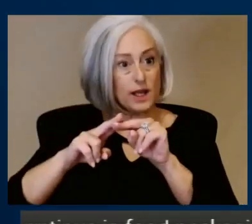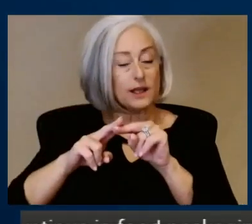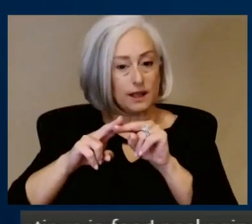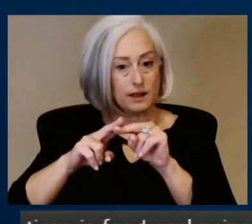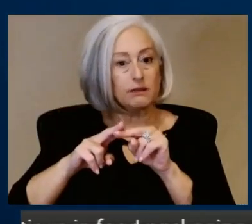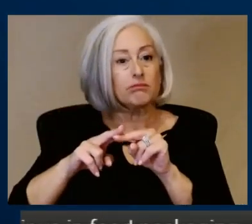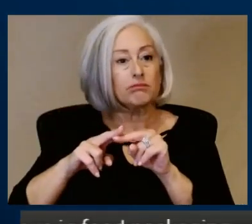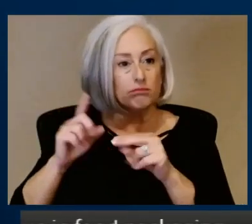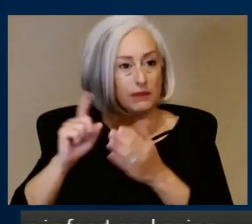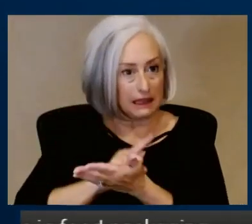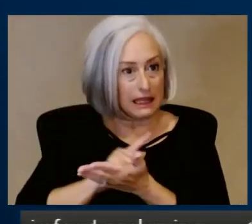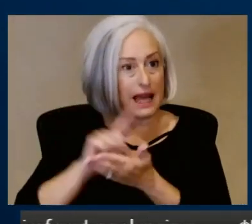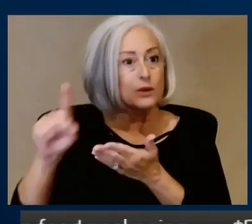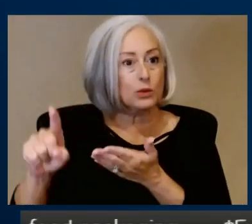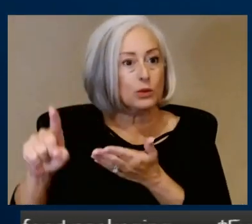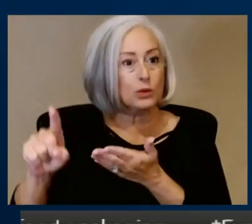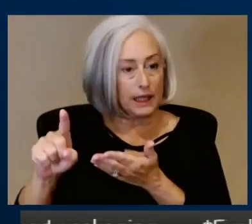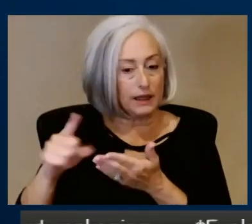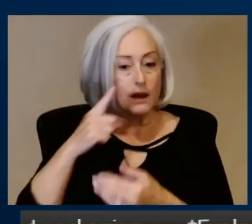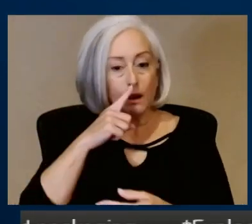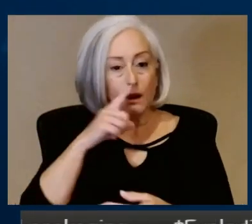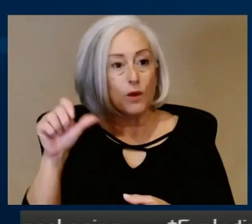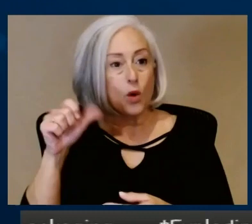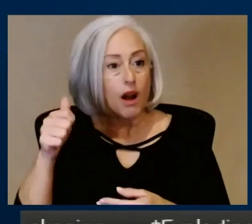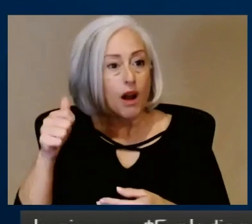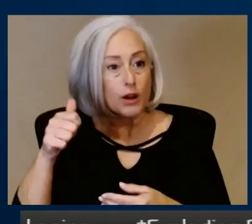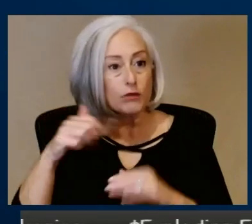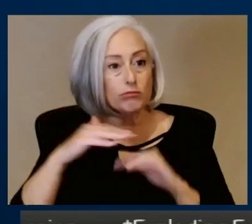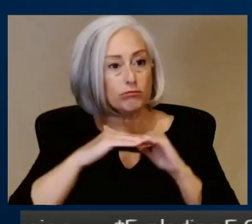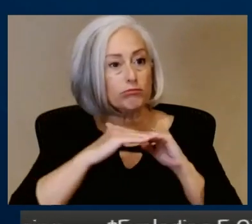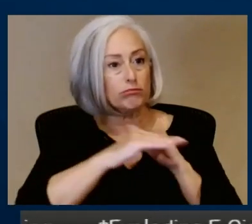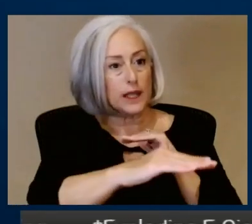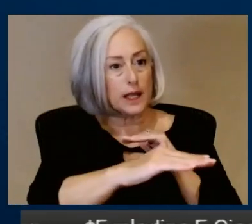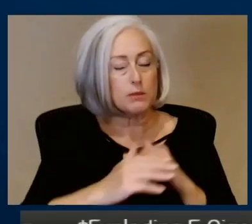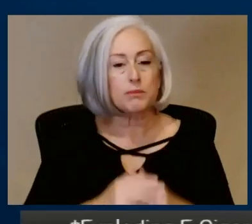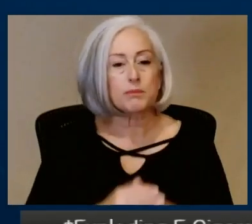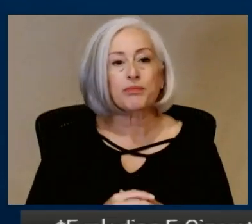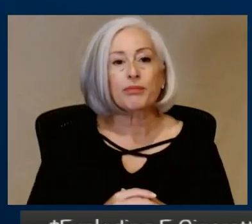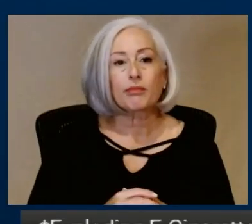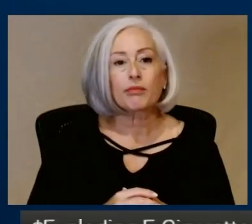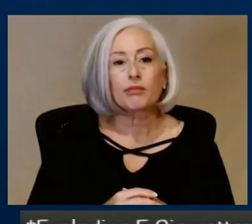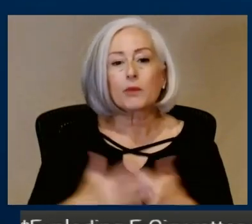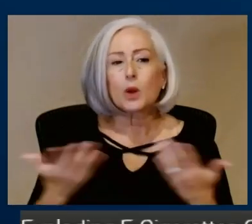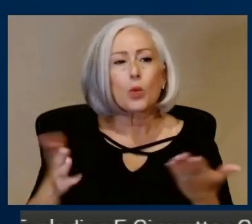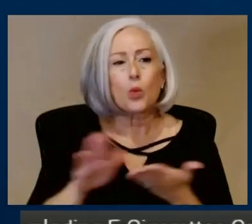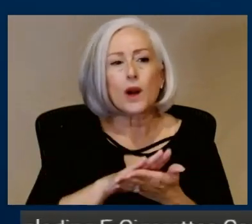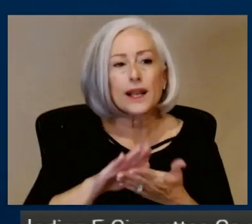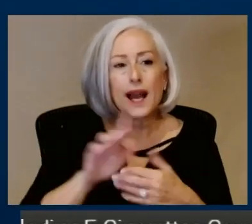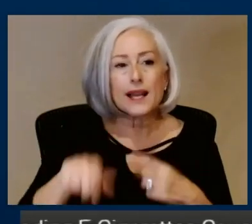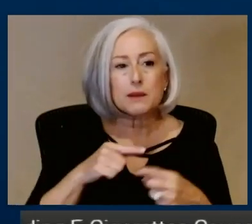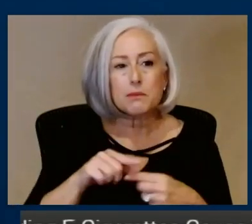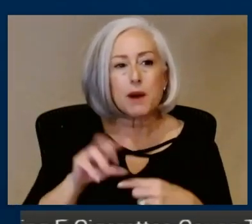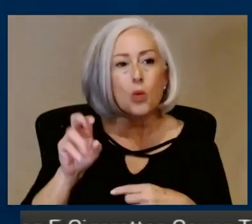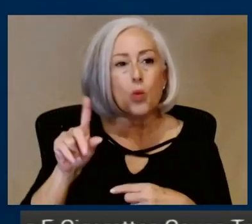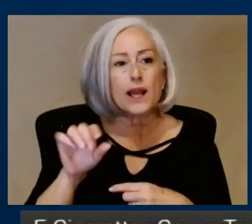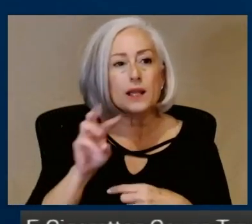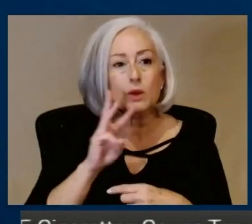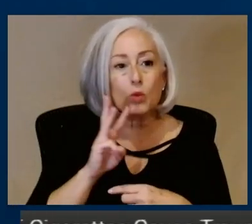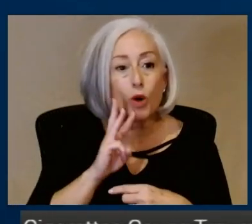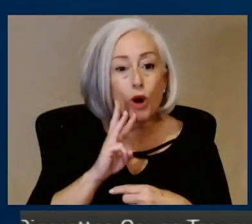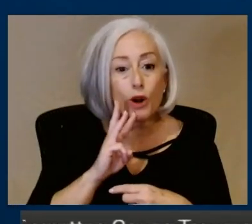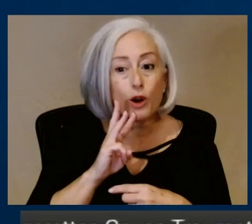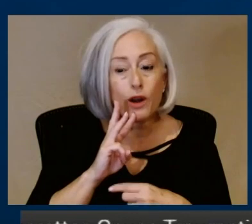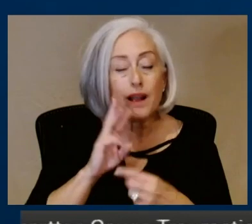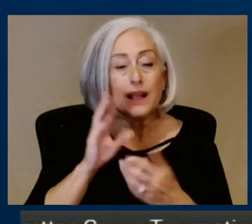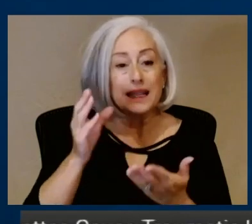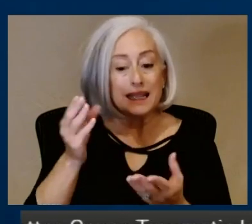week, and for others it remains at that stable level. What's nice about wastewater surveillance is it does give us sort of a heads up of when